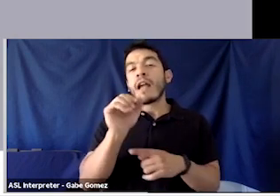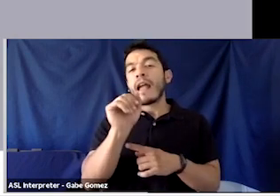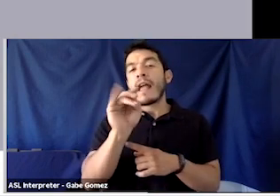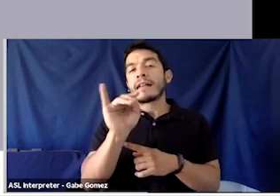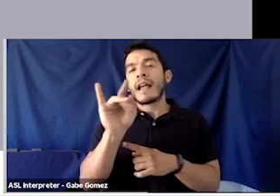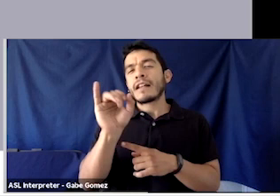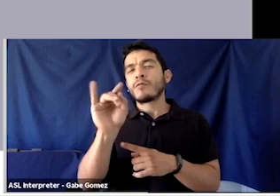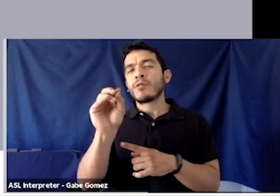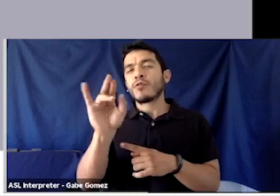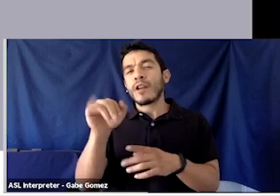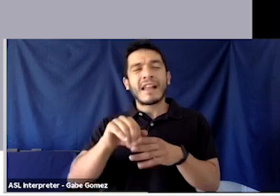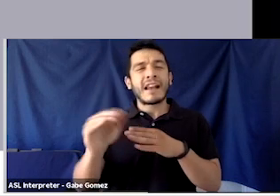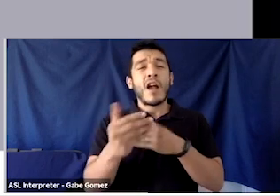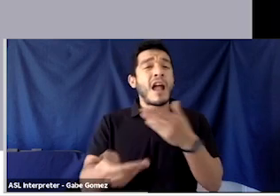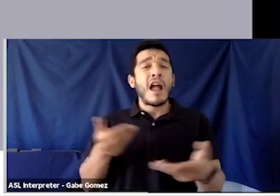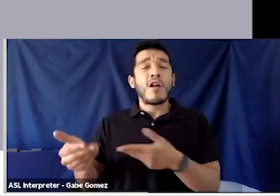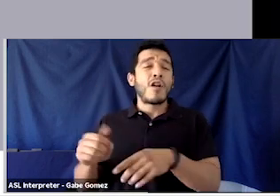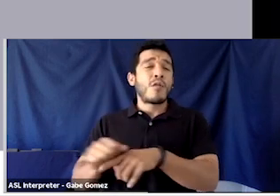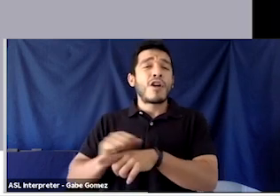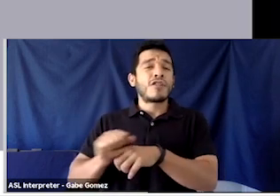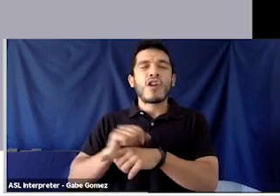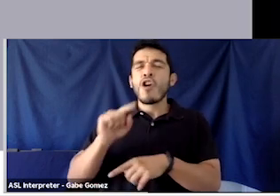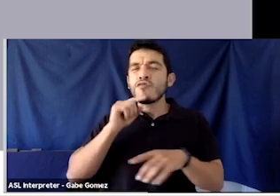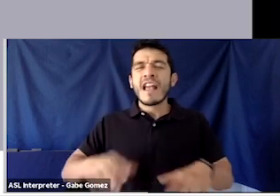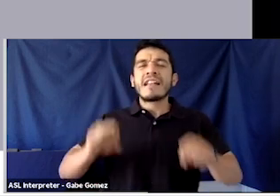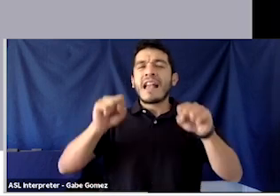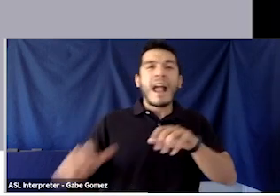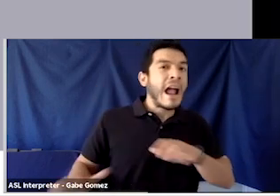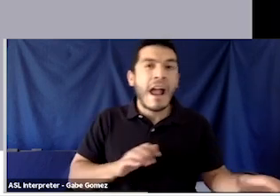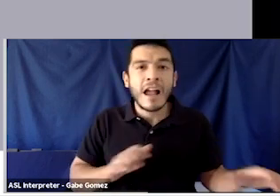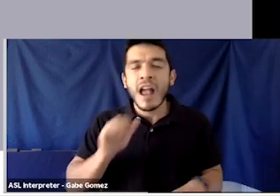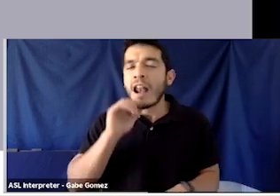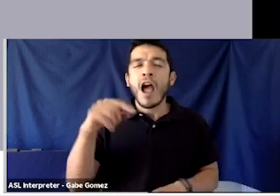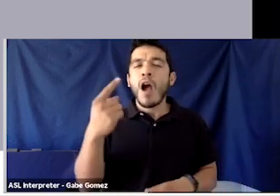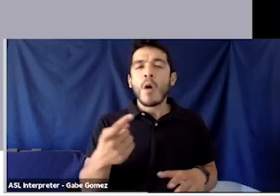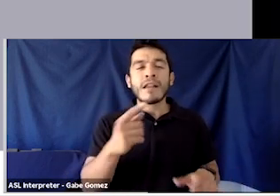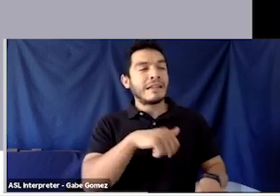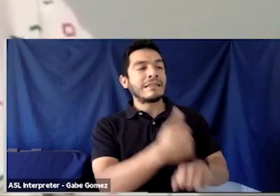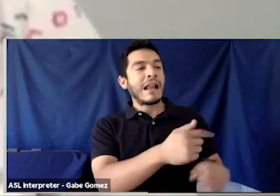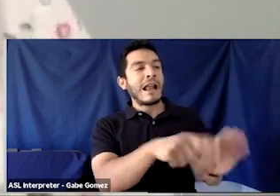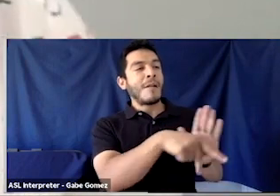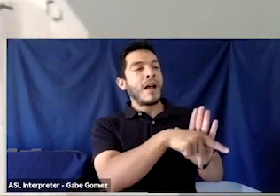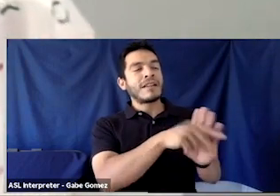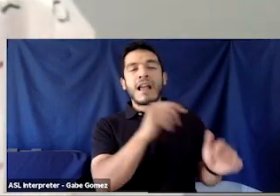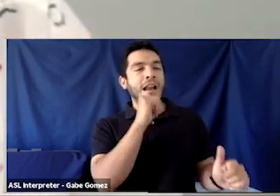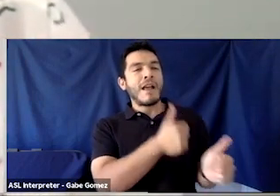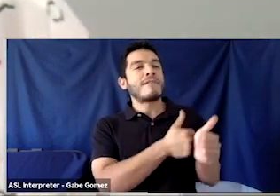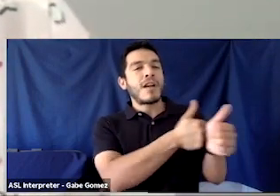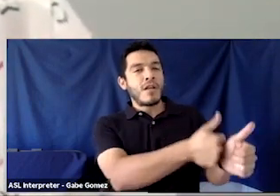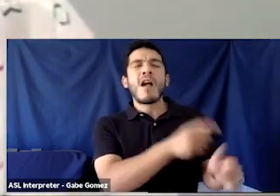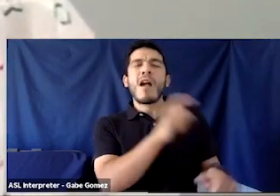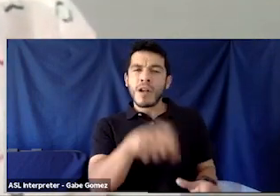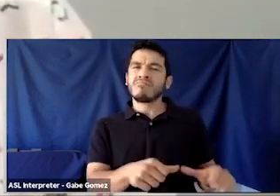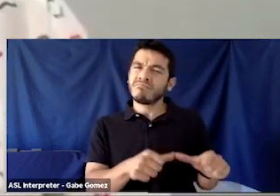and really taking the action and not just setting a policy and not following through on that. So that's really important